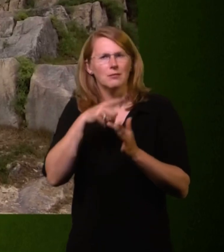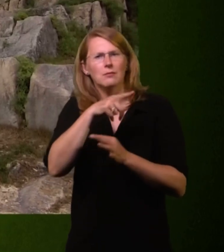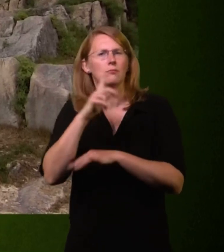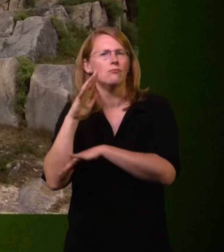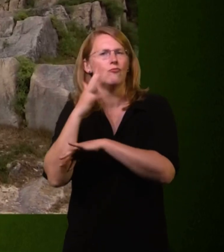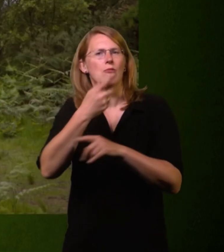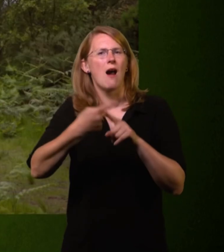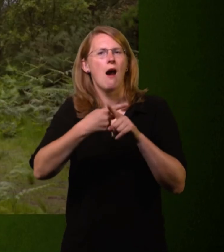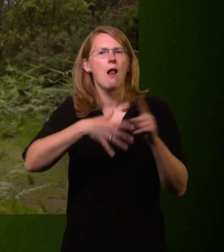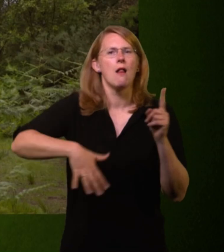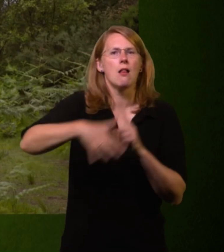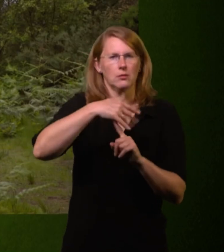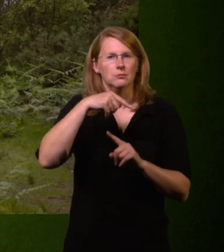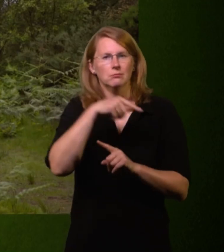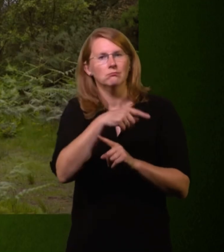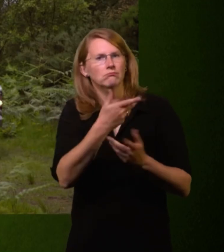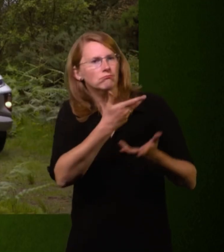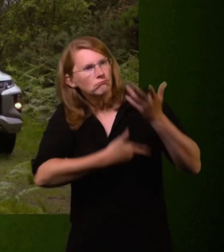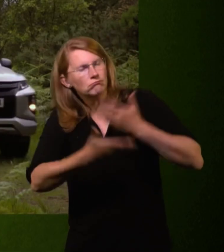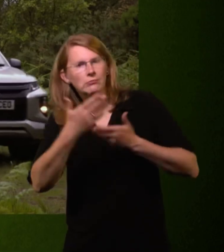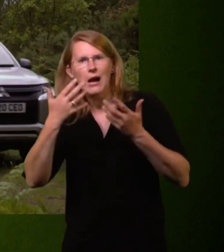landscape.